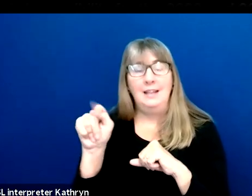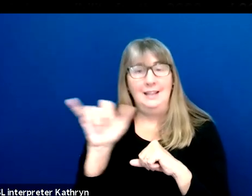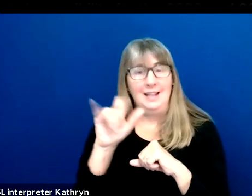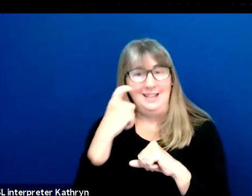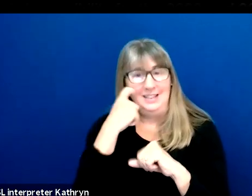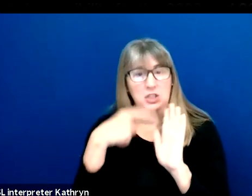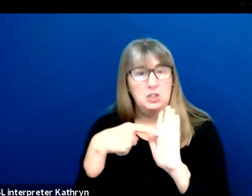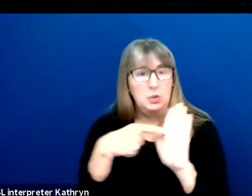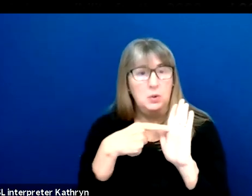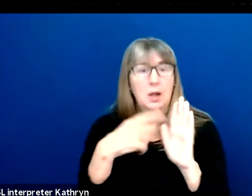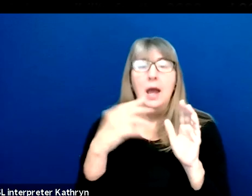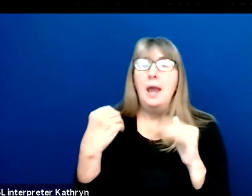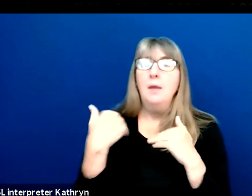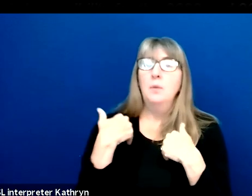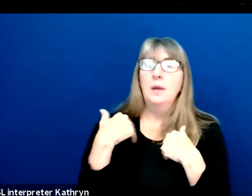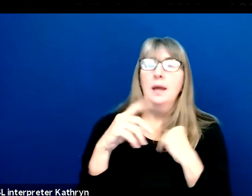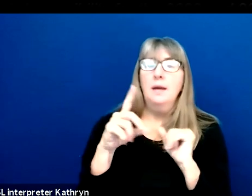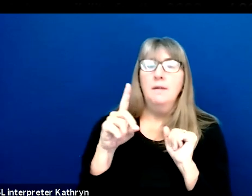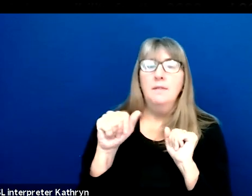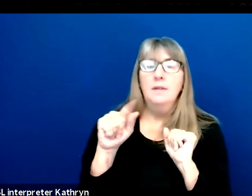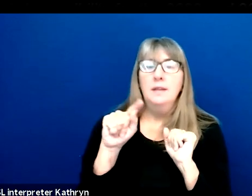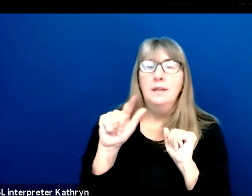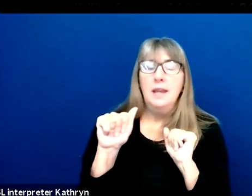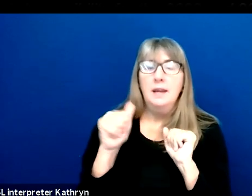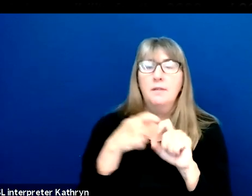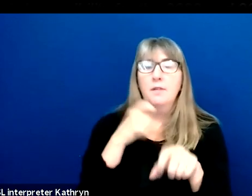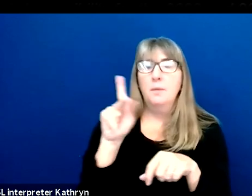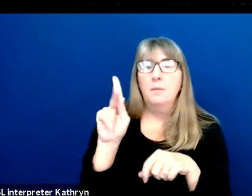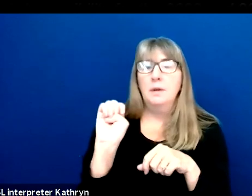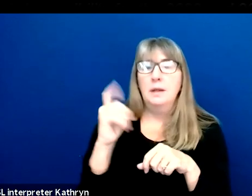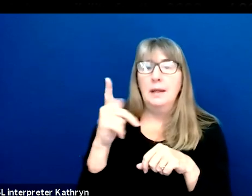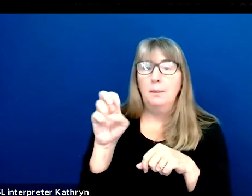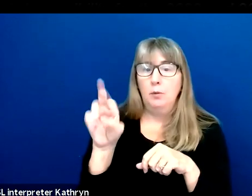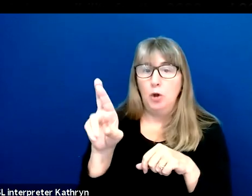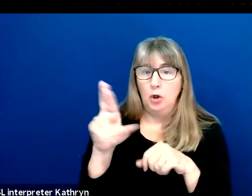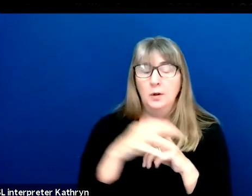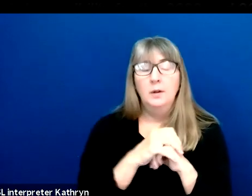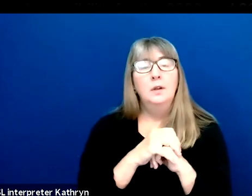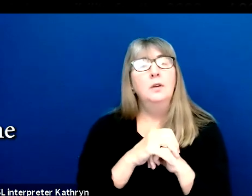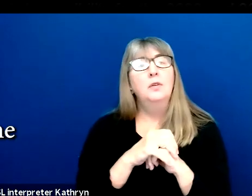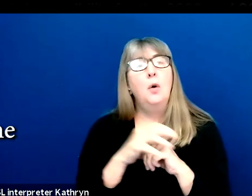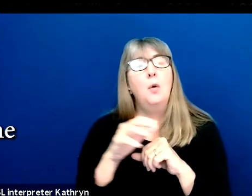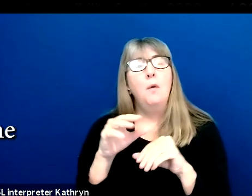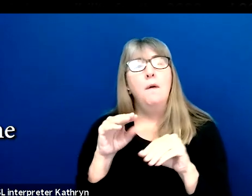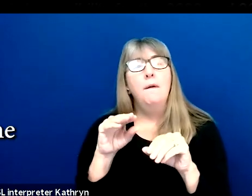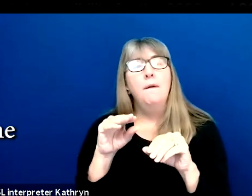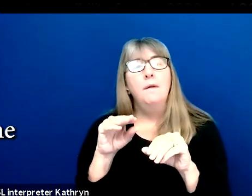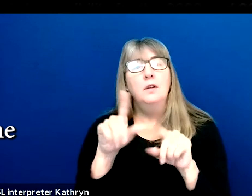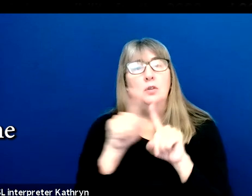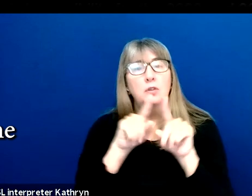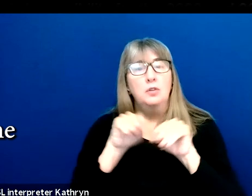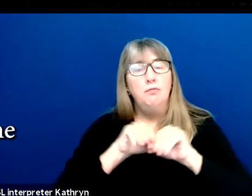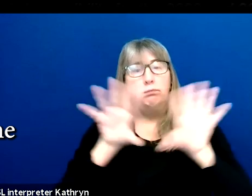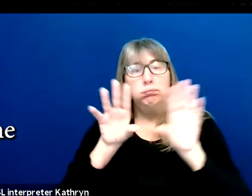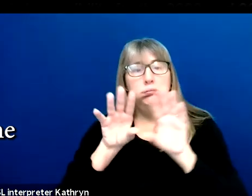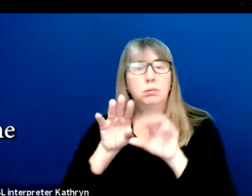which is a telescope that observes in optical. So flares have generally are modeled with two